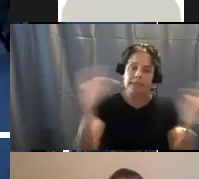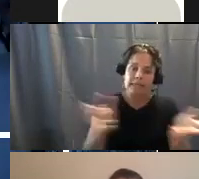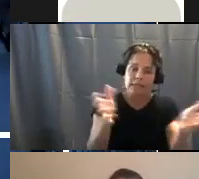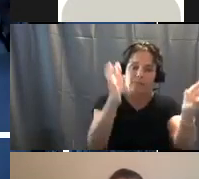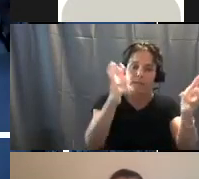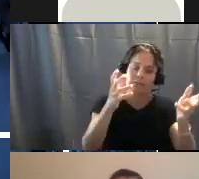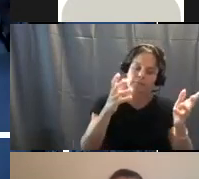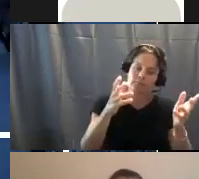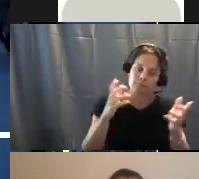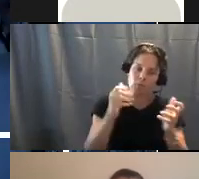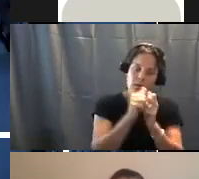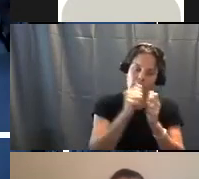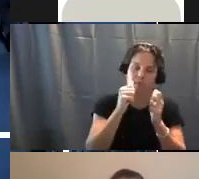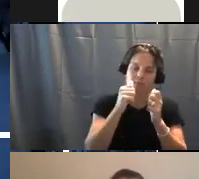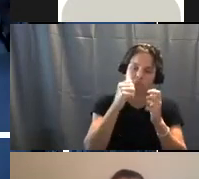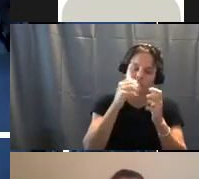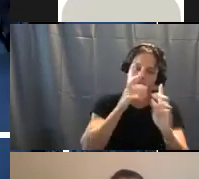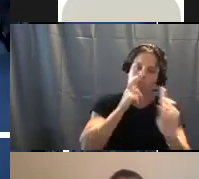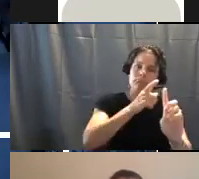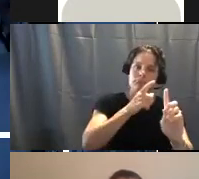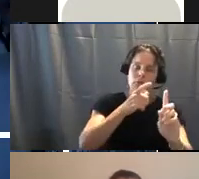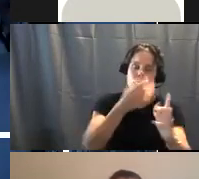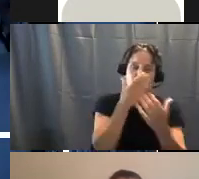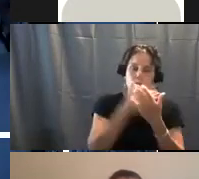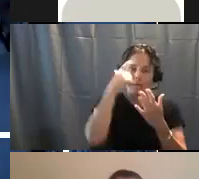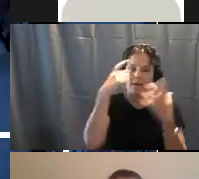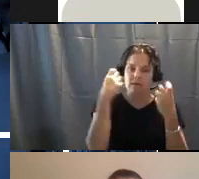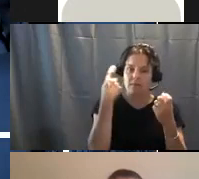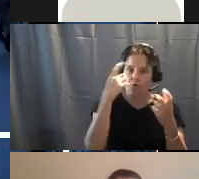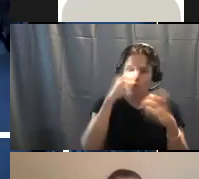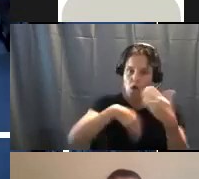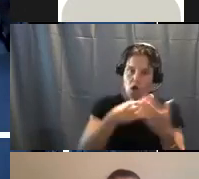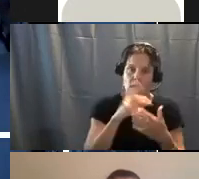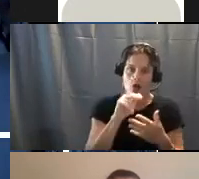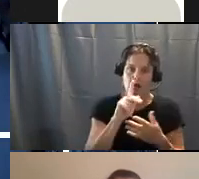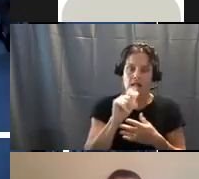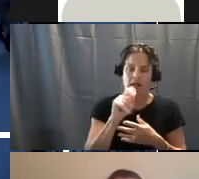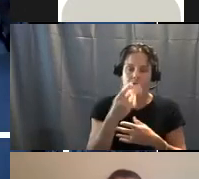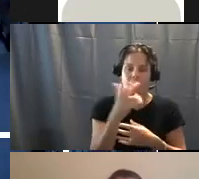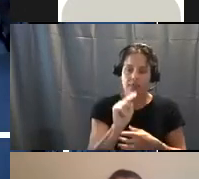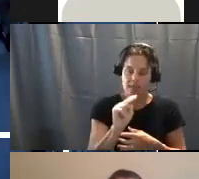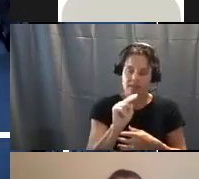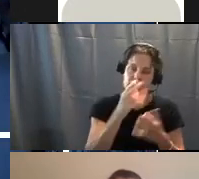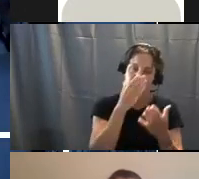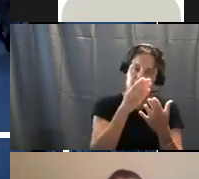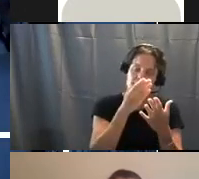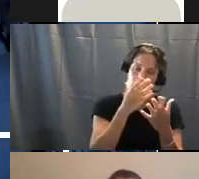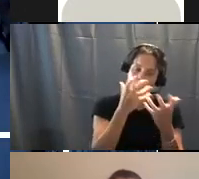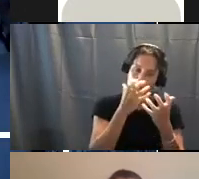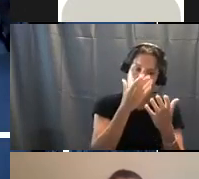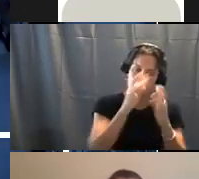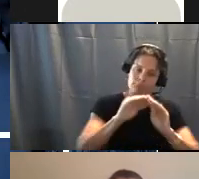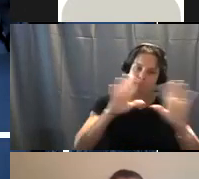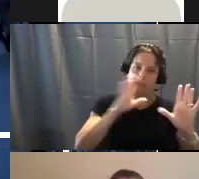all. Kathleen is experienced in communicating health and wellness messages and works to combat misinformation